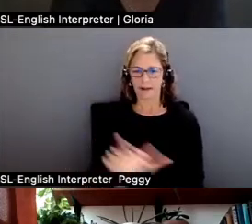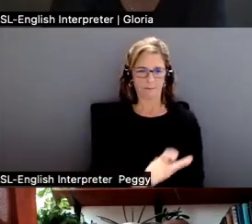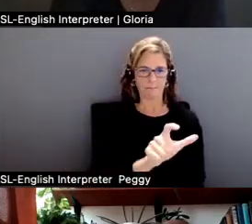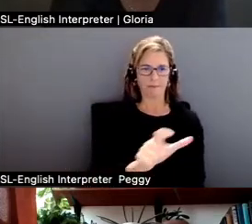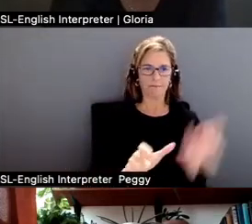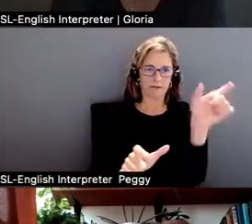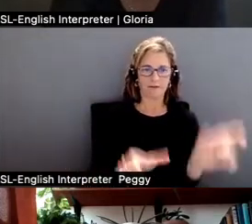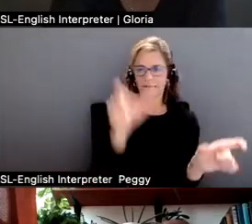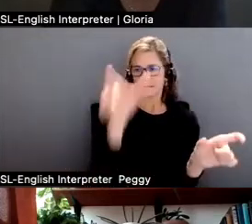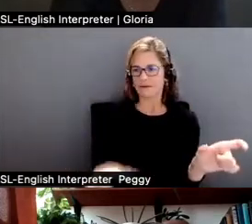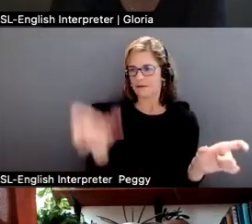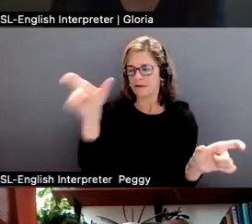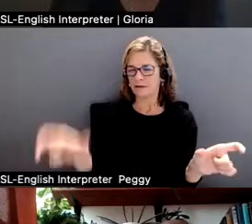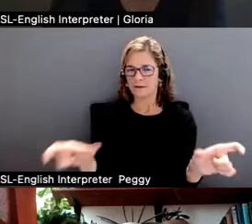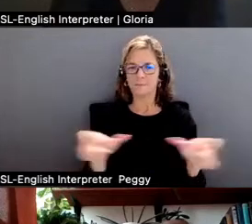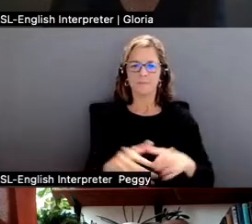categories.